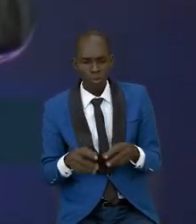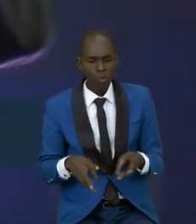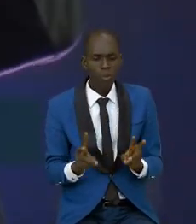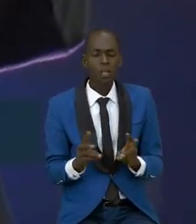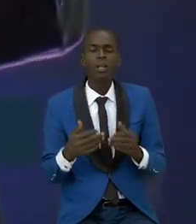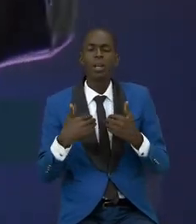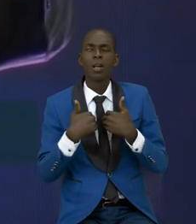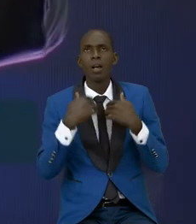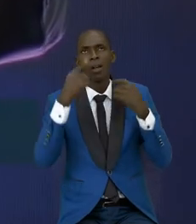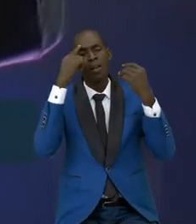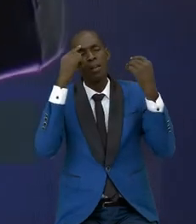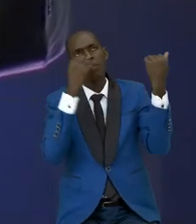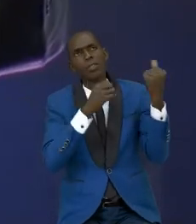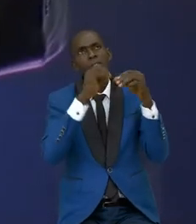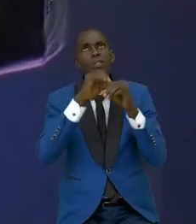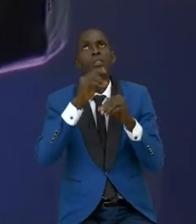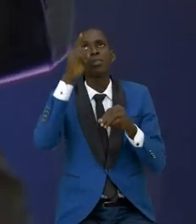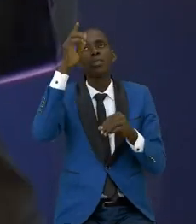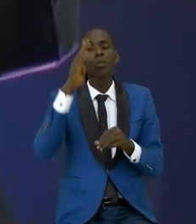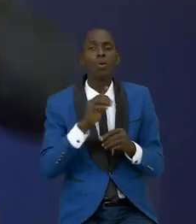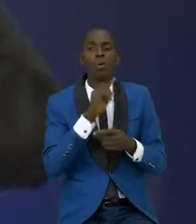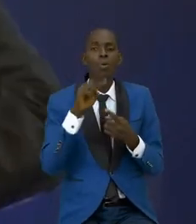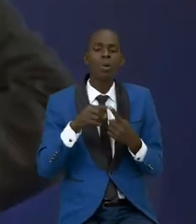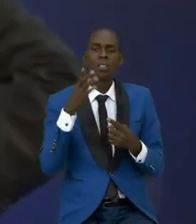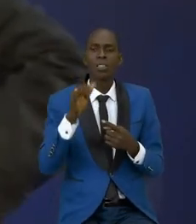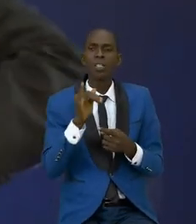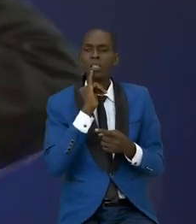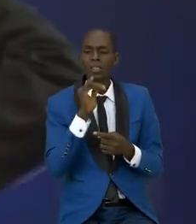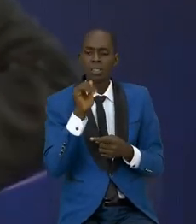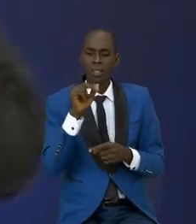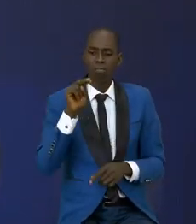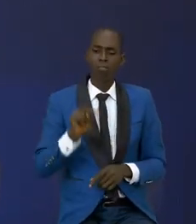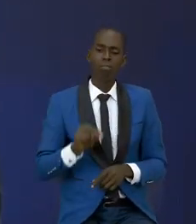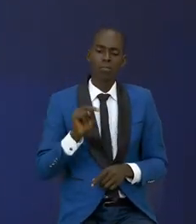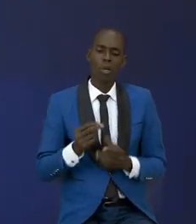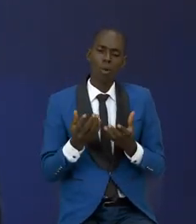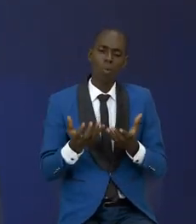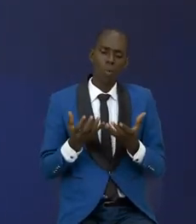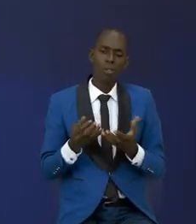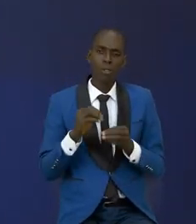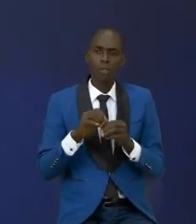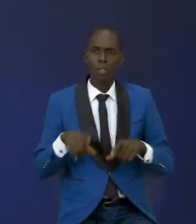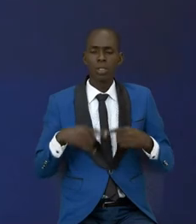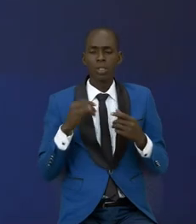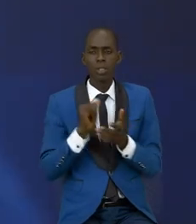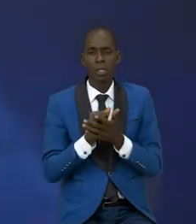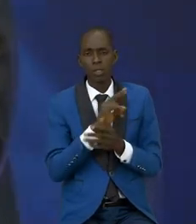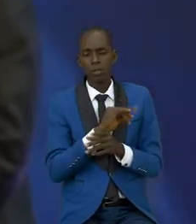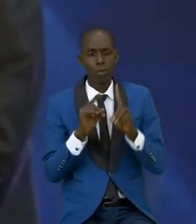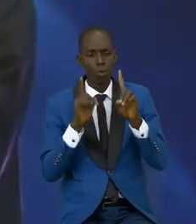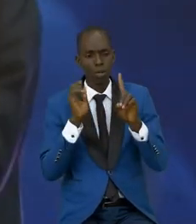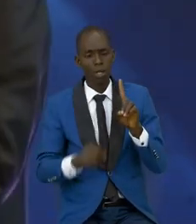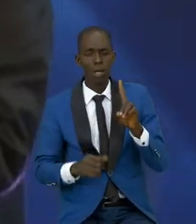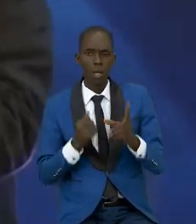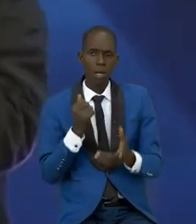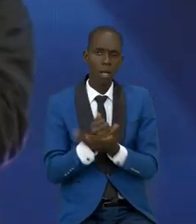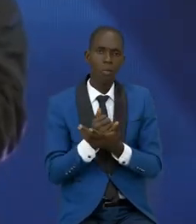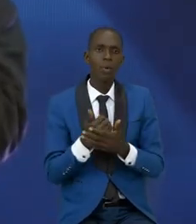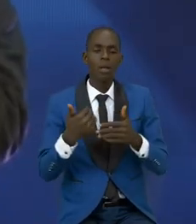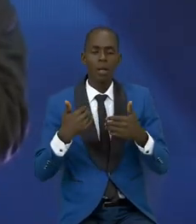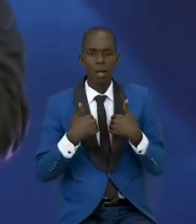is a need that man cannot meet in your life, have faith in God. Verse 23, in